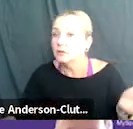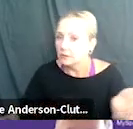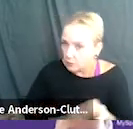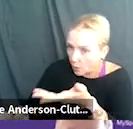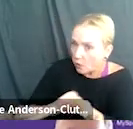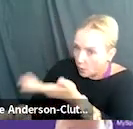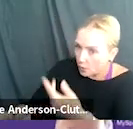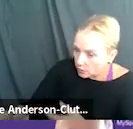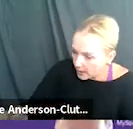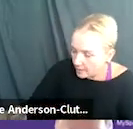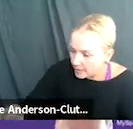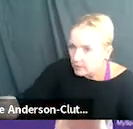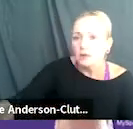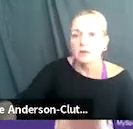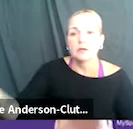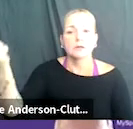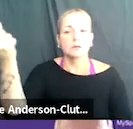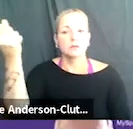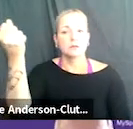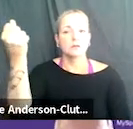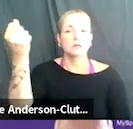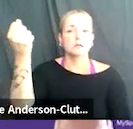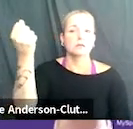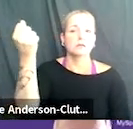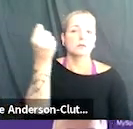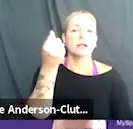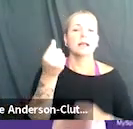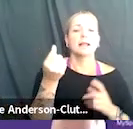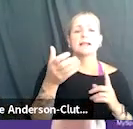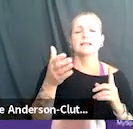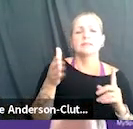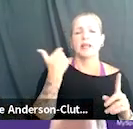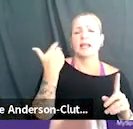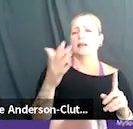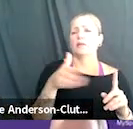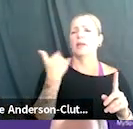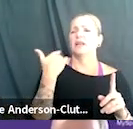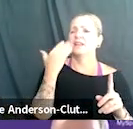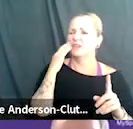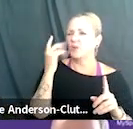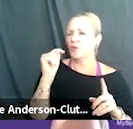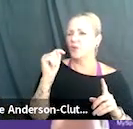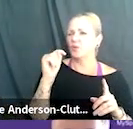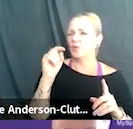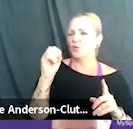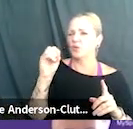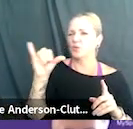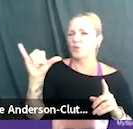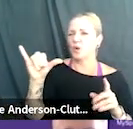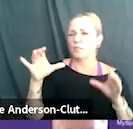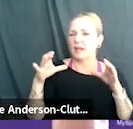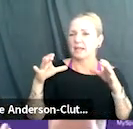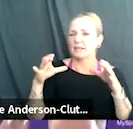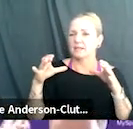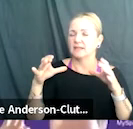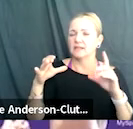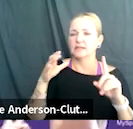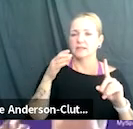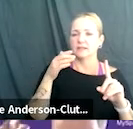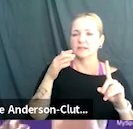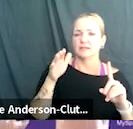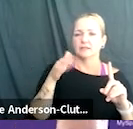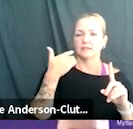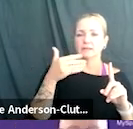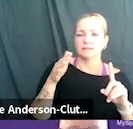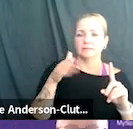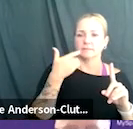for quite a while. And as he was doing it, as it was spinning, he sort of did the thing that we see some people do, where he'd sort of get up on his toes and lean forward and do